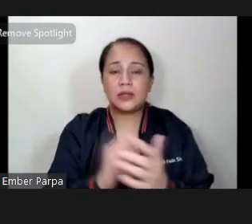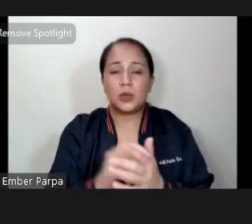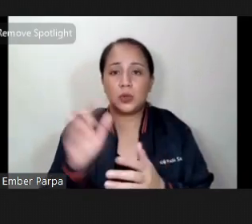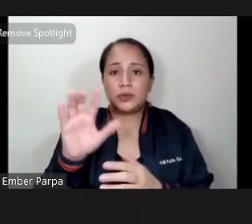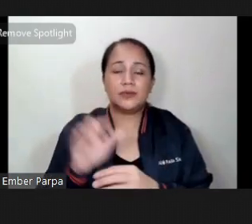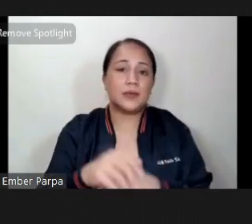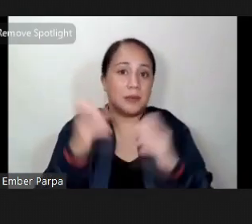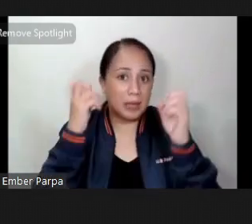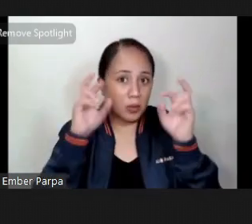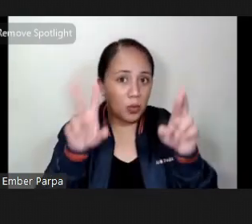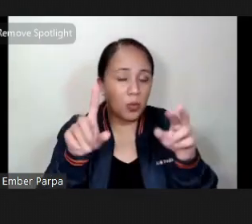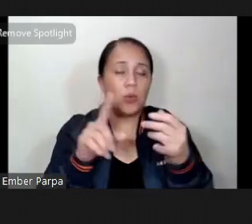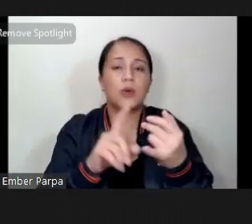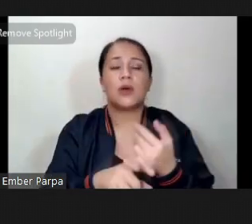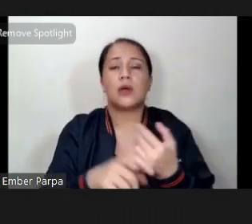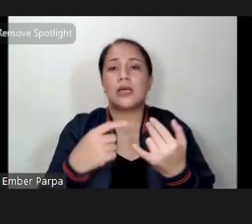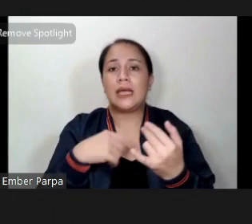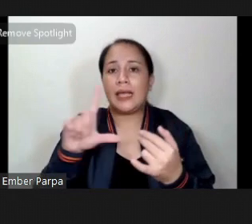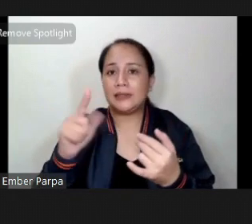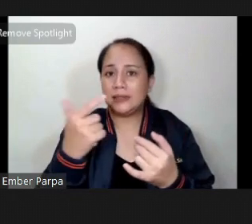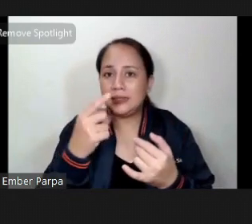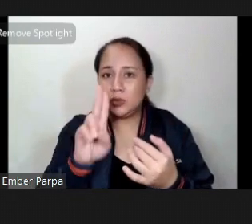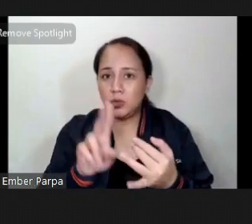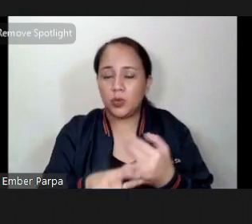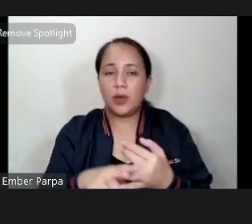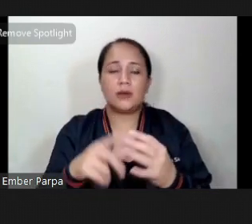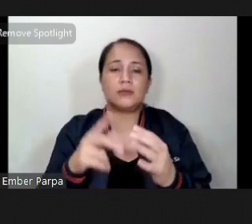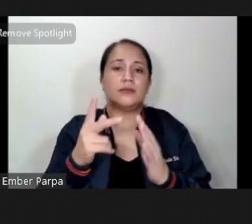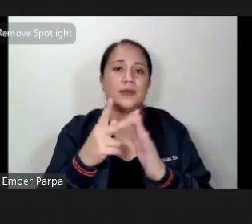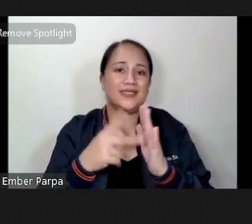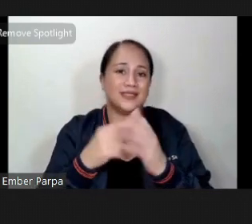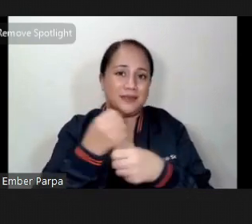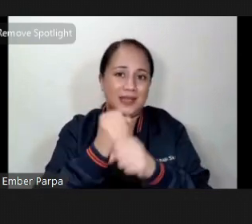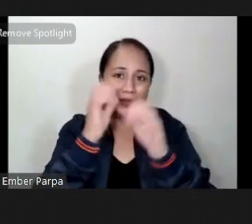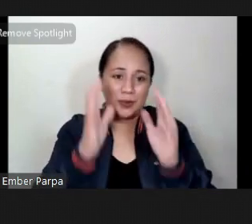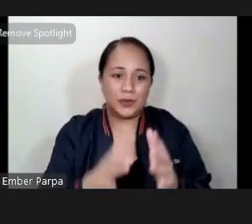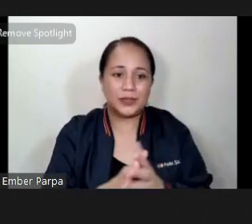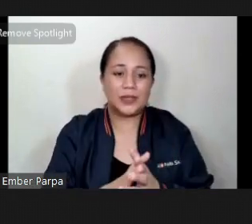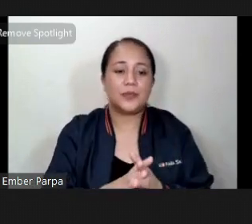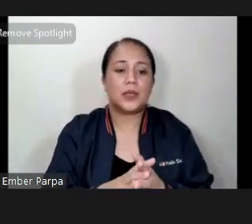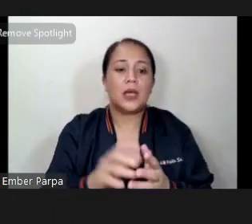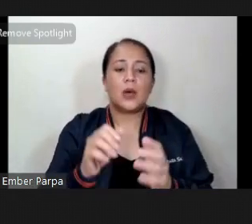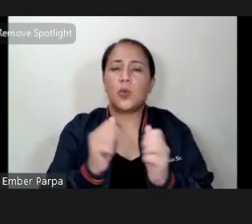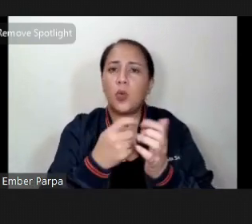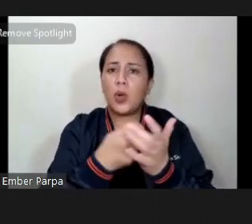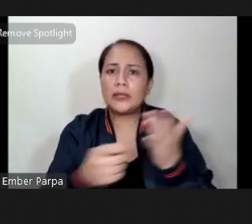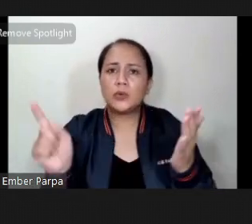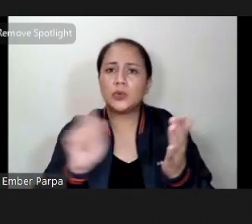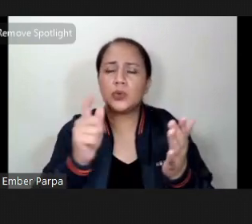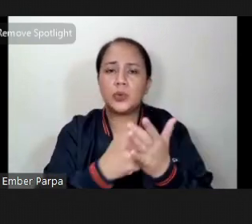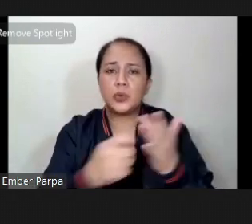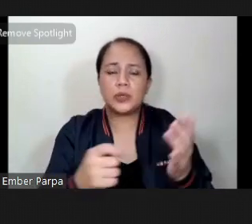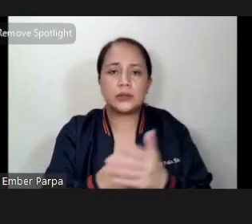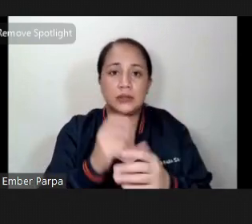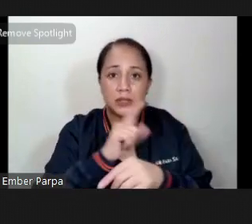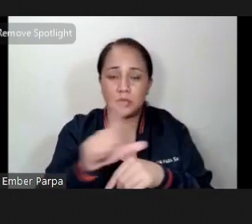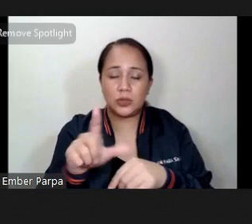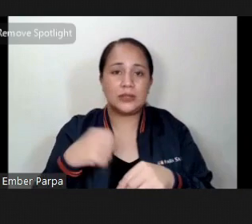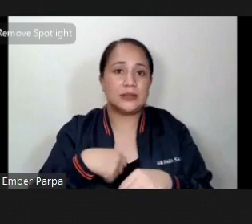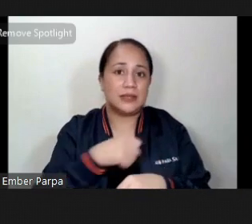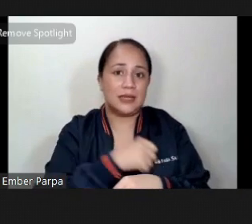chief executives, the LGU, and policymakers. Sa channels or tools, dialogue din with the national, the Senate,